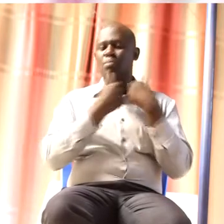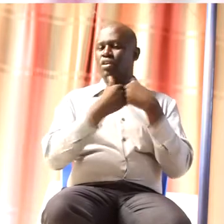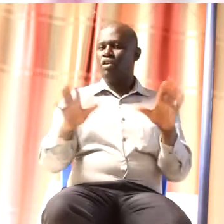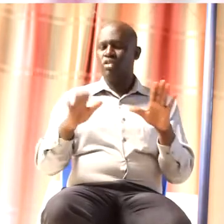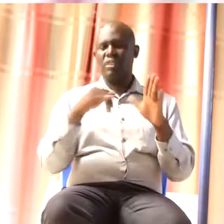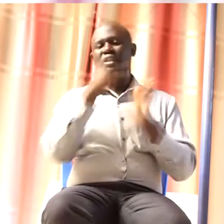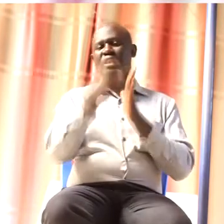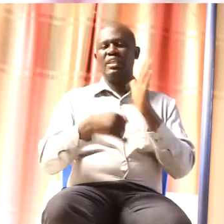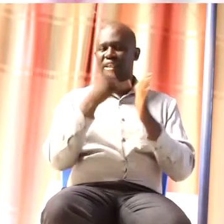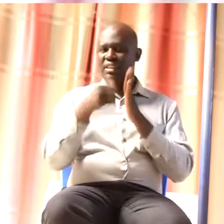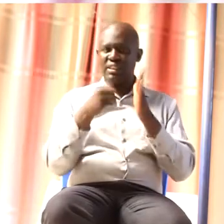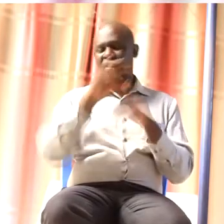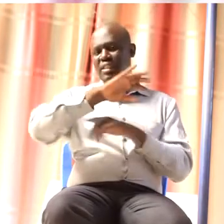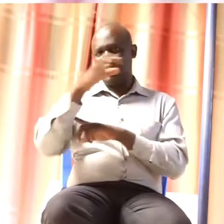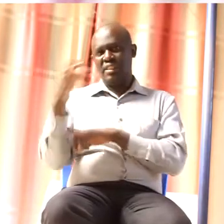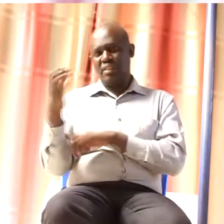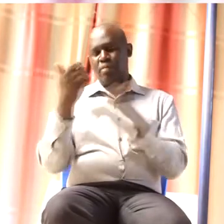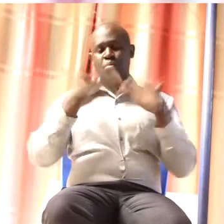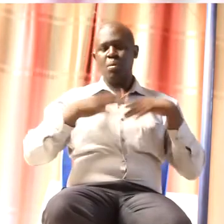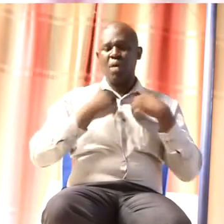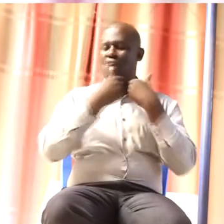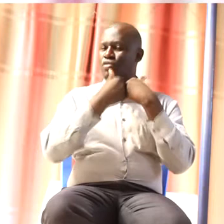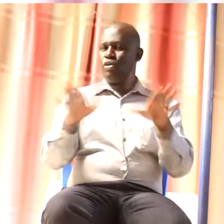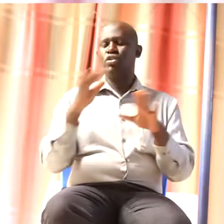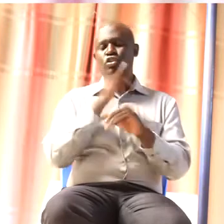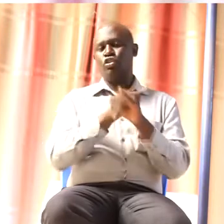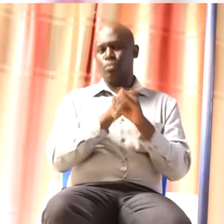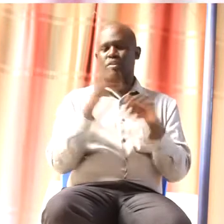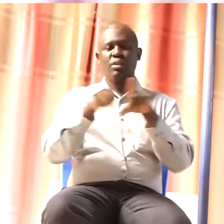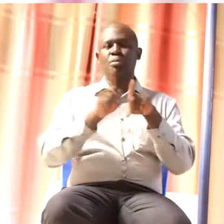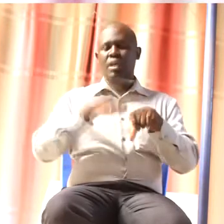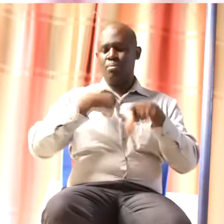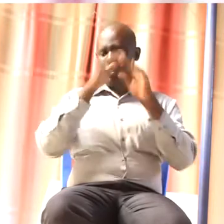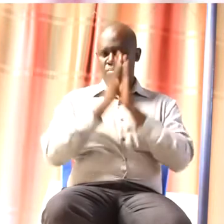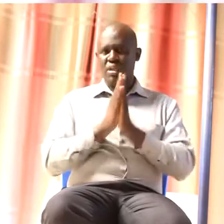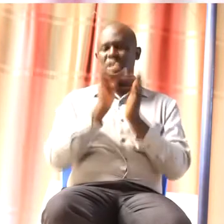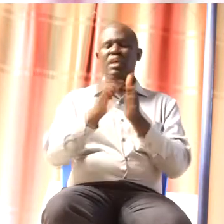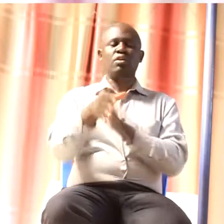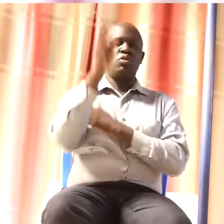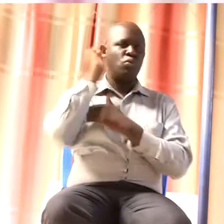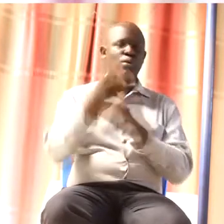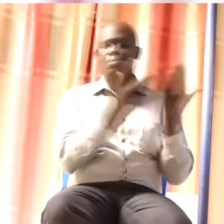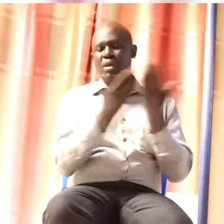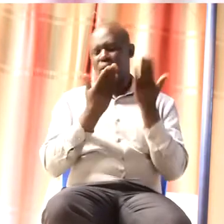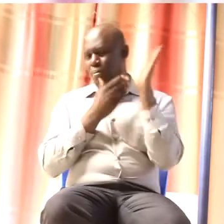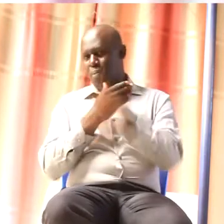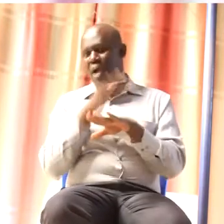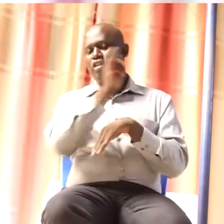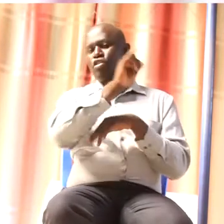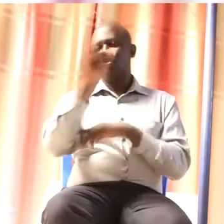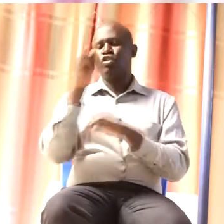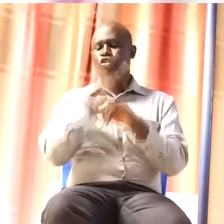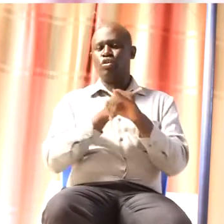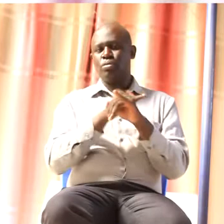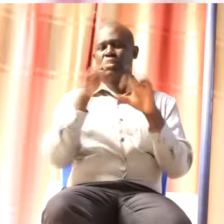in the cities. People have lost jobs. I tell you, I pray that God will restore those jobs in Jesus' name. If it